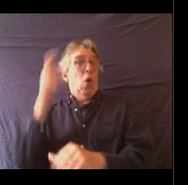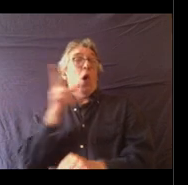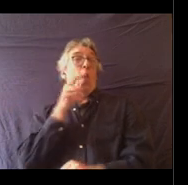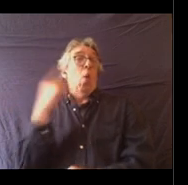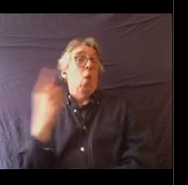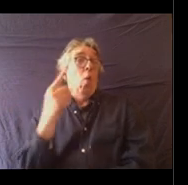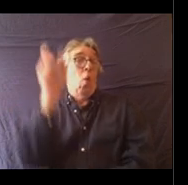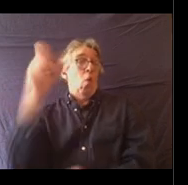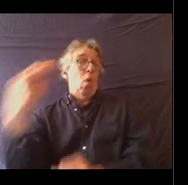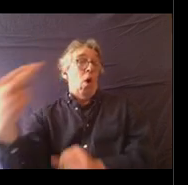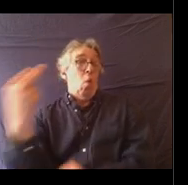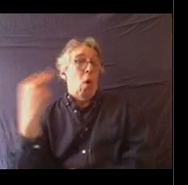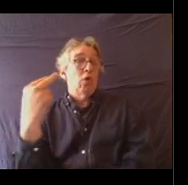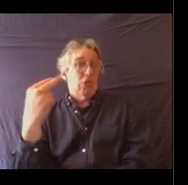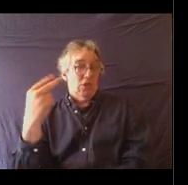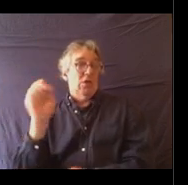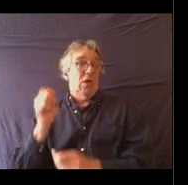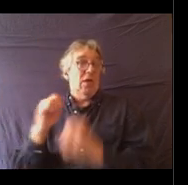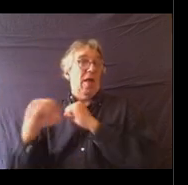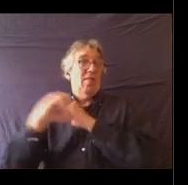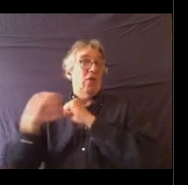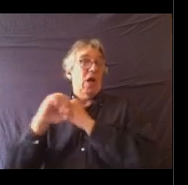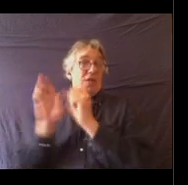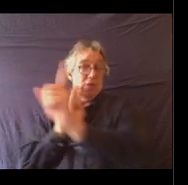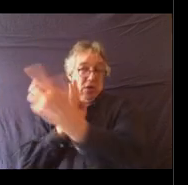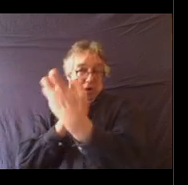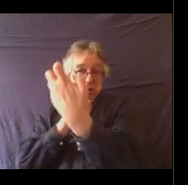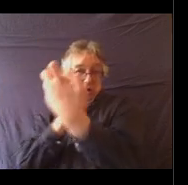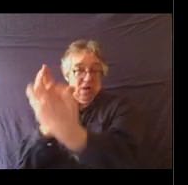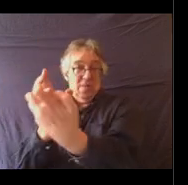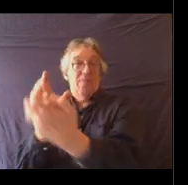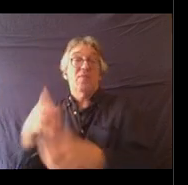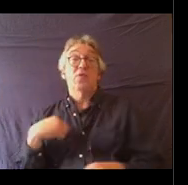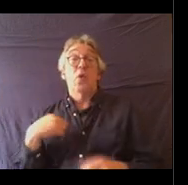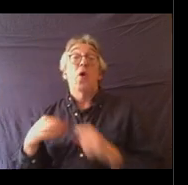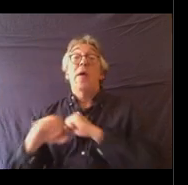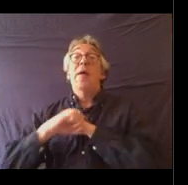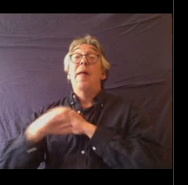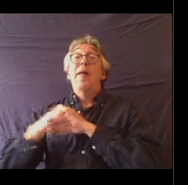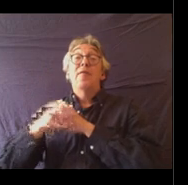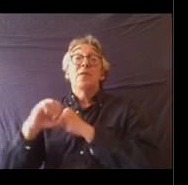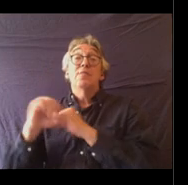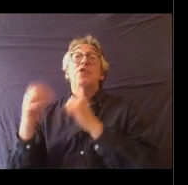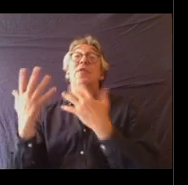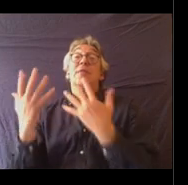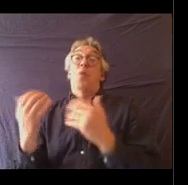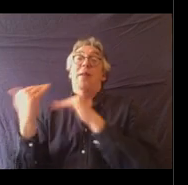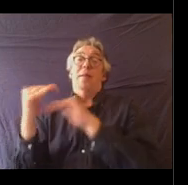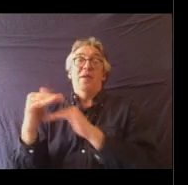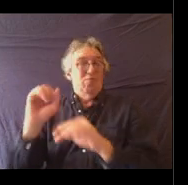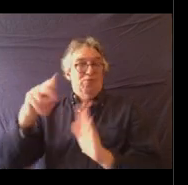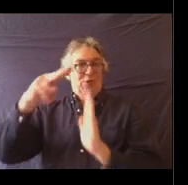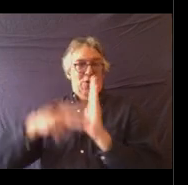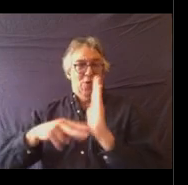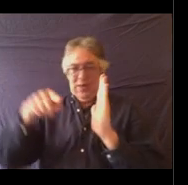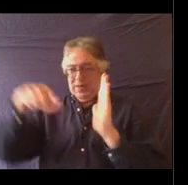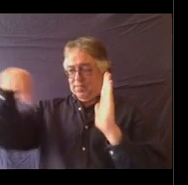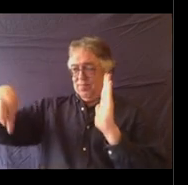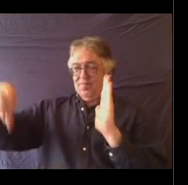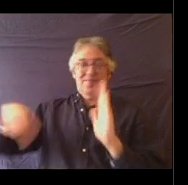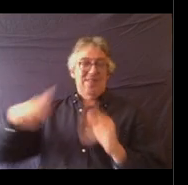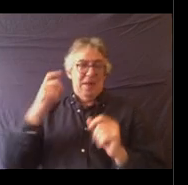more flexibility when it comes to advertisement limits. And you can read it on the slides. I mean, it's a little bit complicated